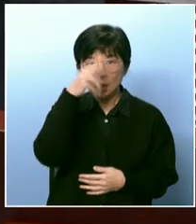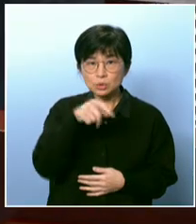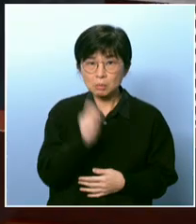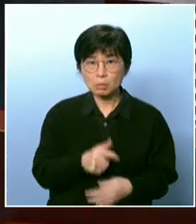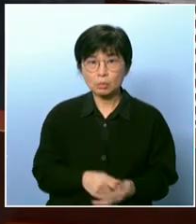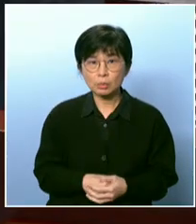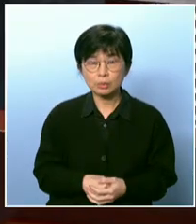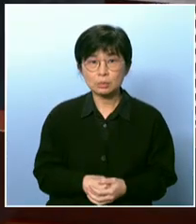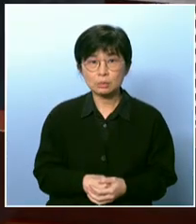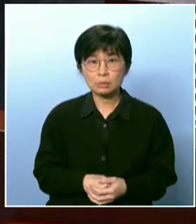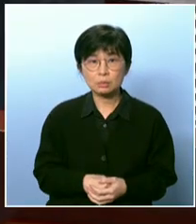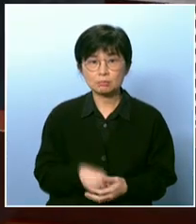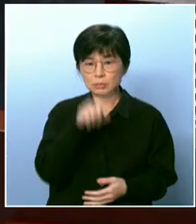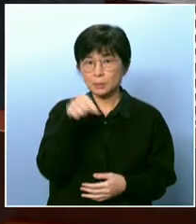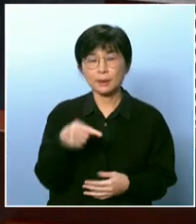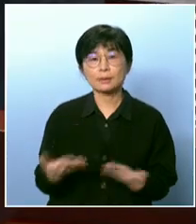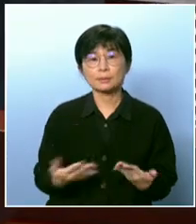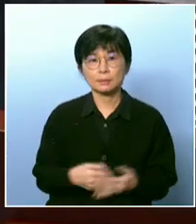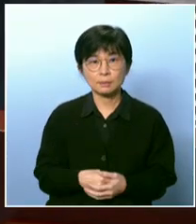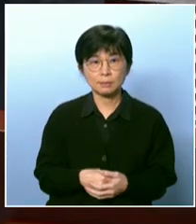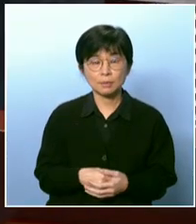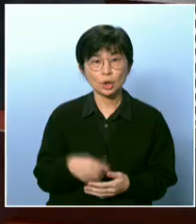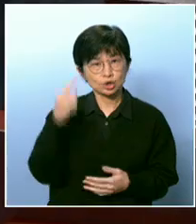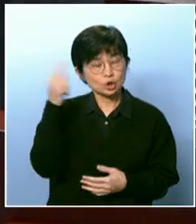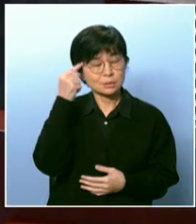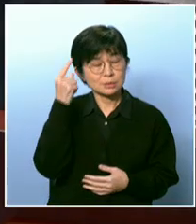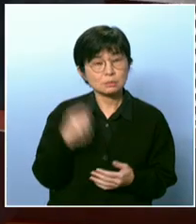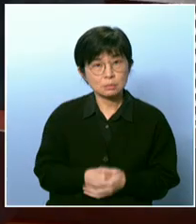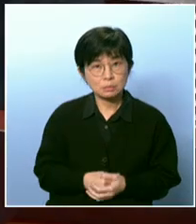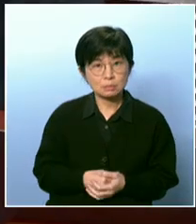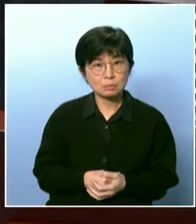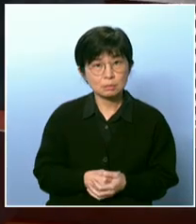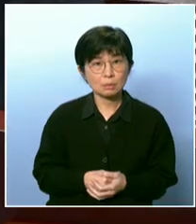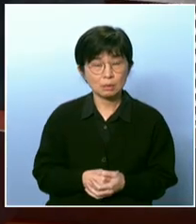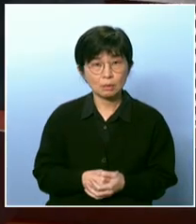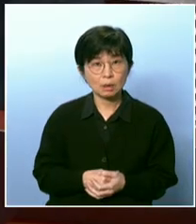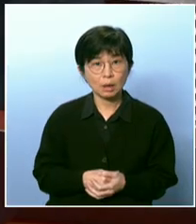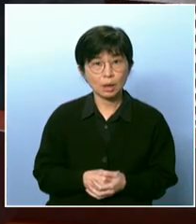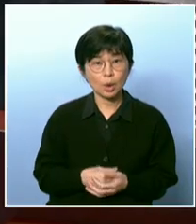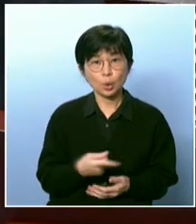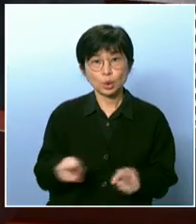official decision to regularize this program. If the government decides not to, what is the